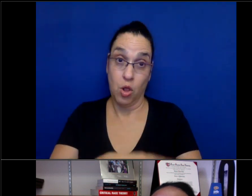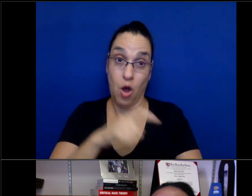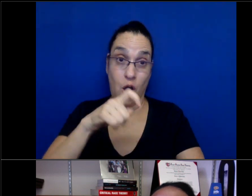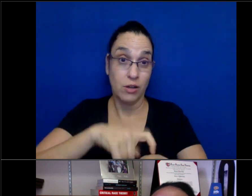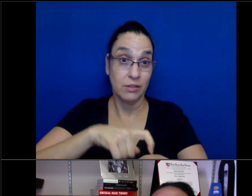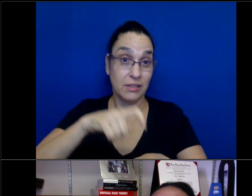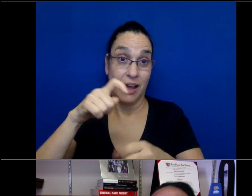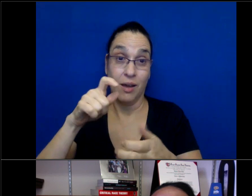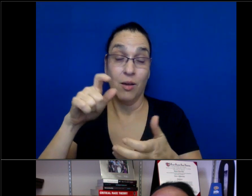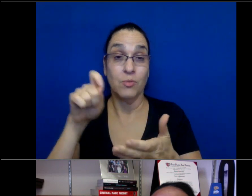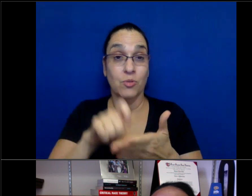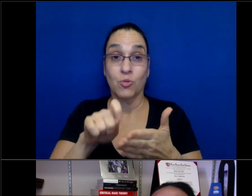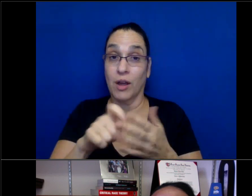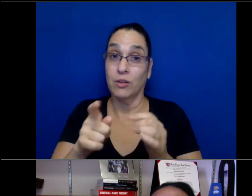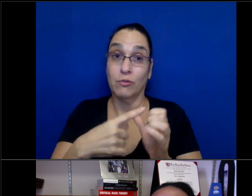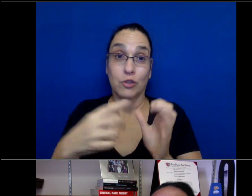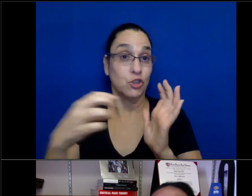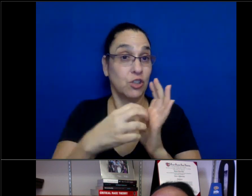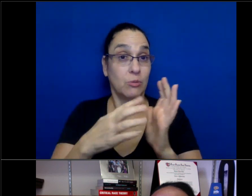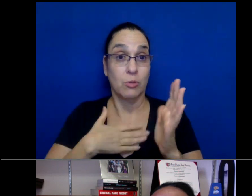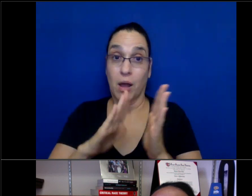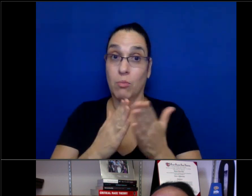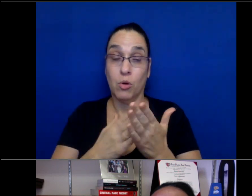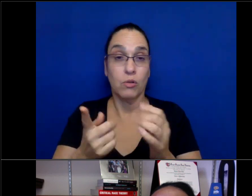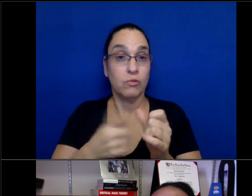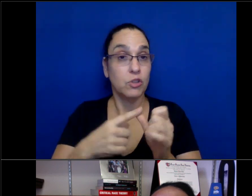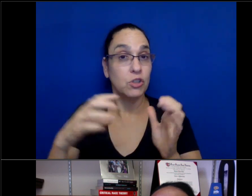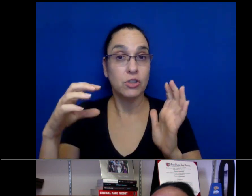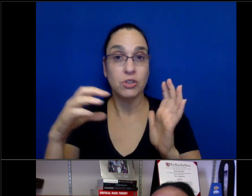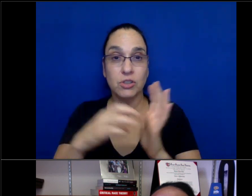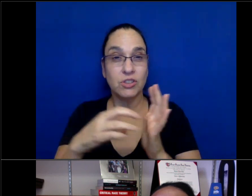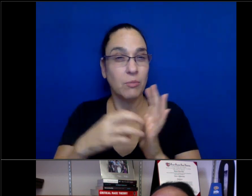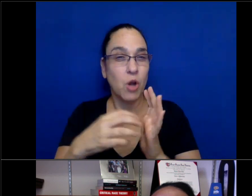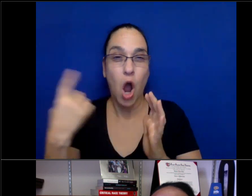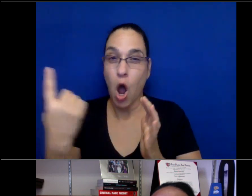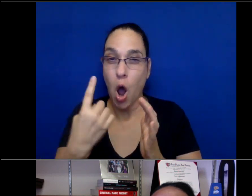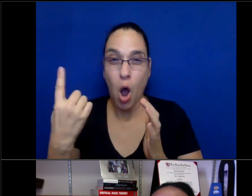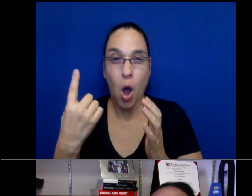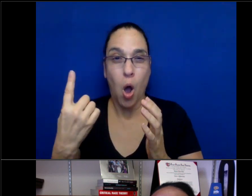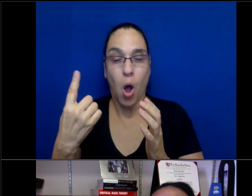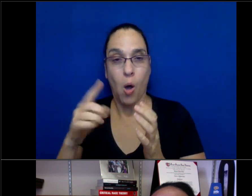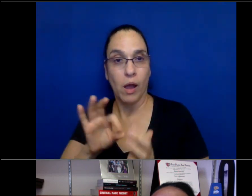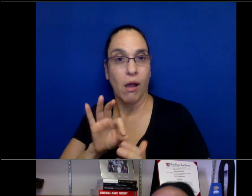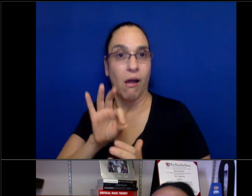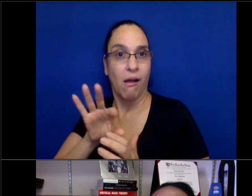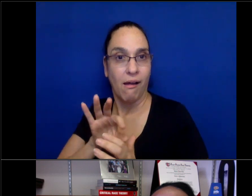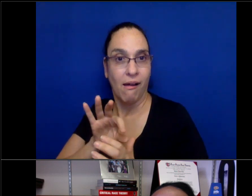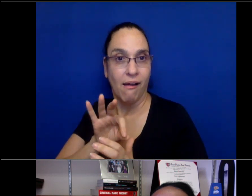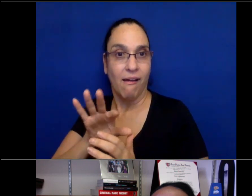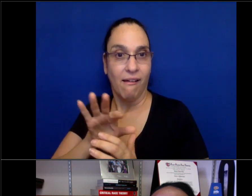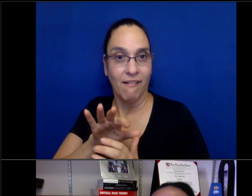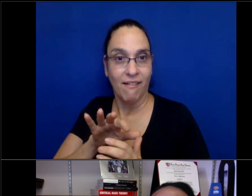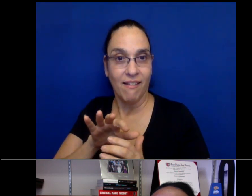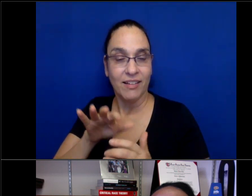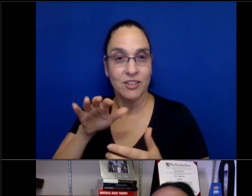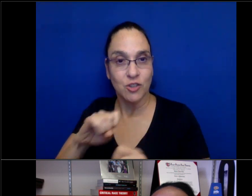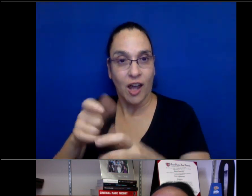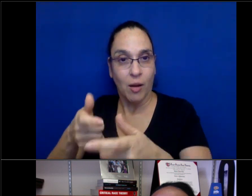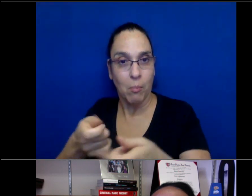Press a few years ago, where the first chapter is all about building suspense. And I found that to be effective, not